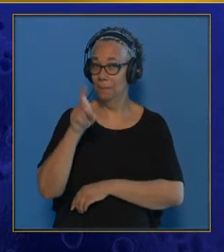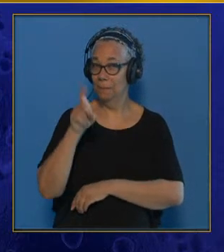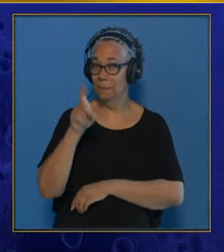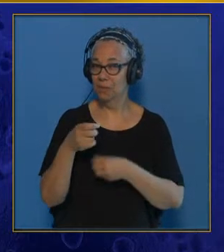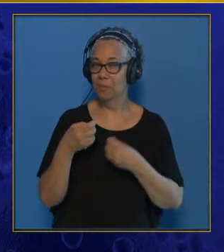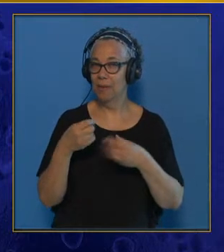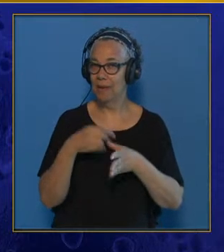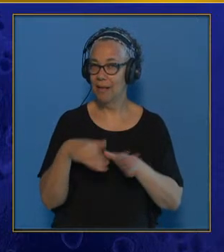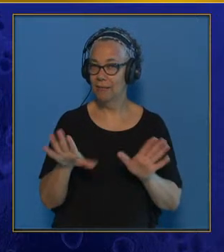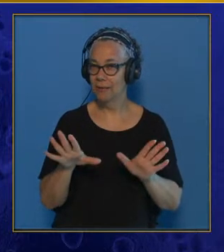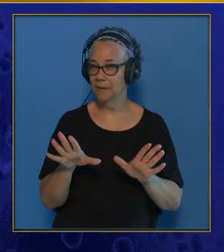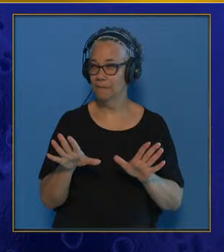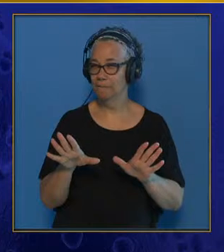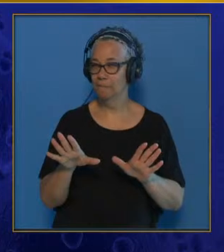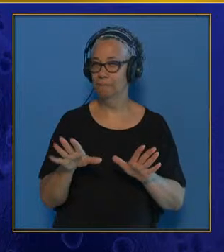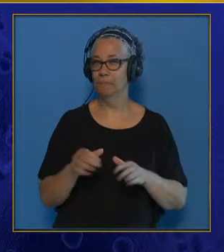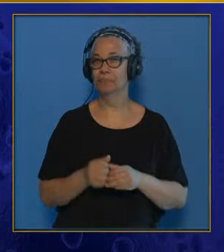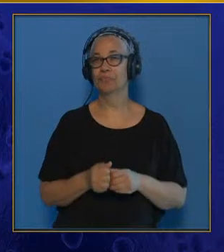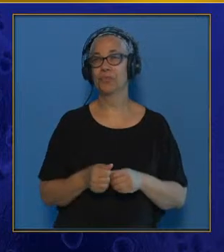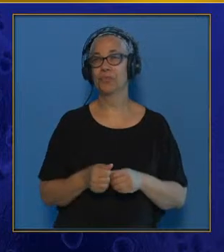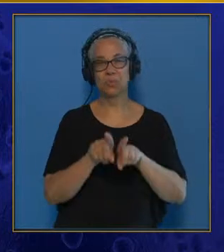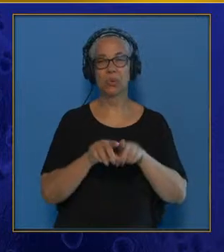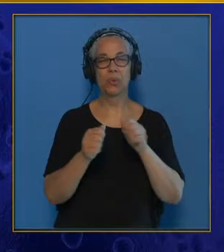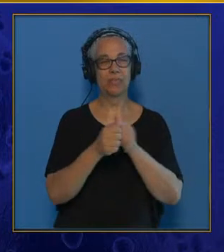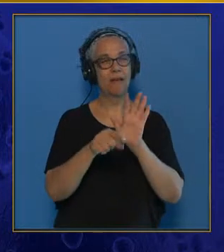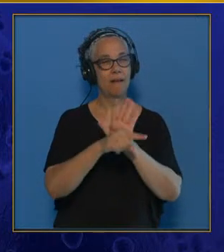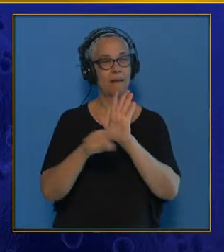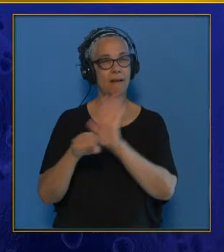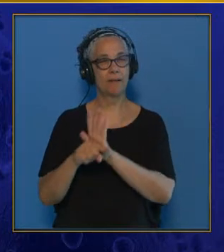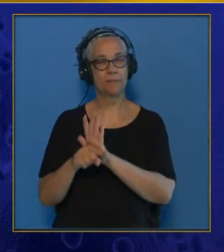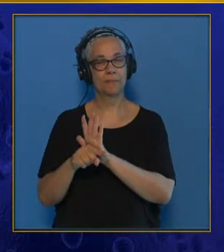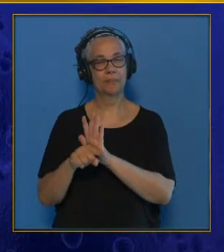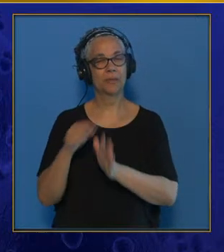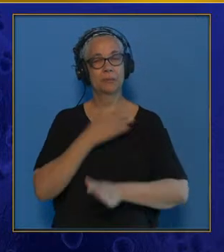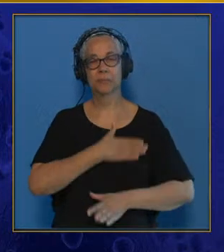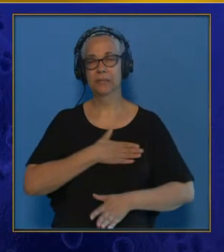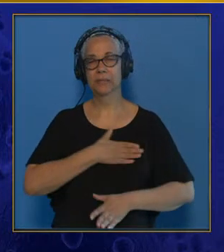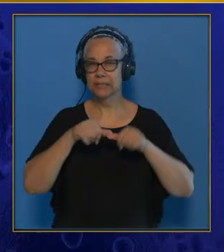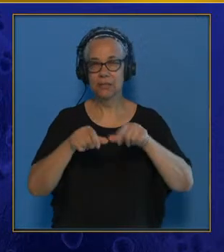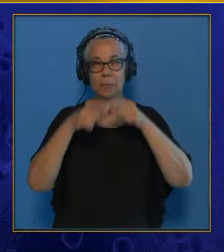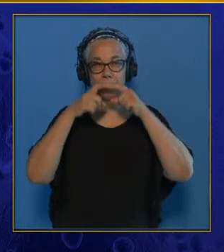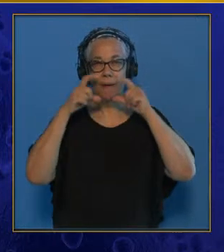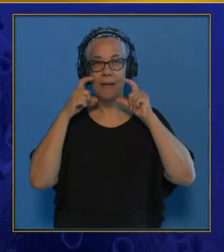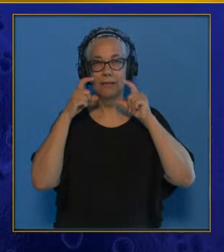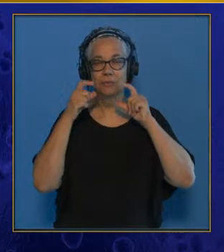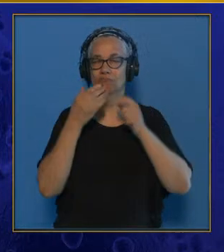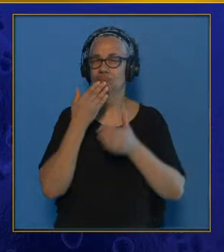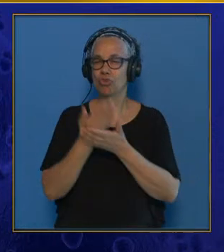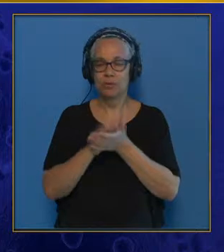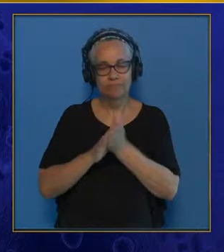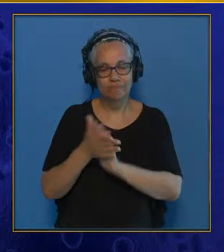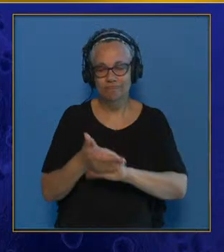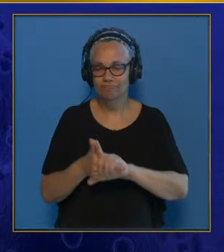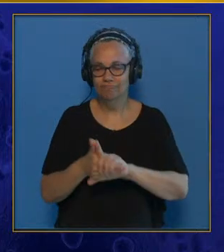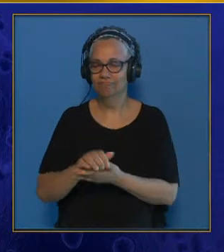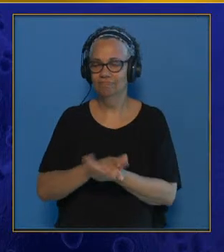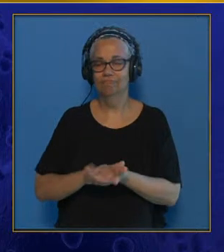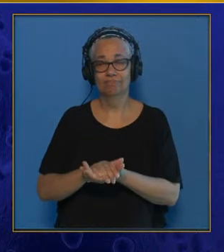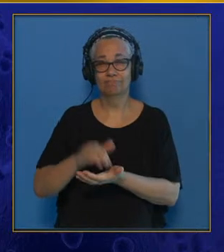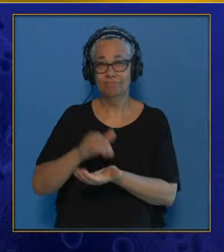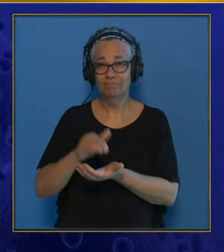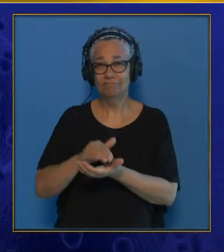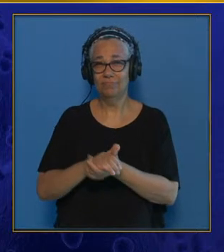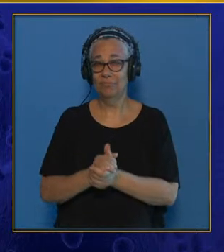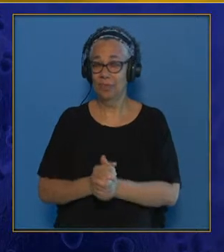negative results. So please continue to wear a mask, practice good hand hygiene, stay alert to any symptoms you